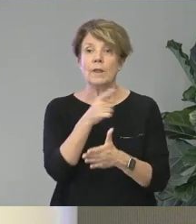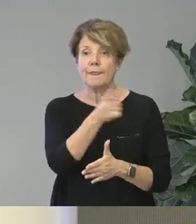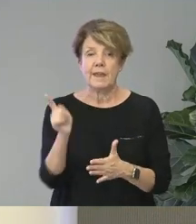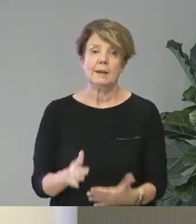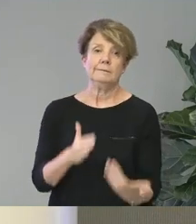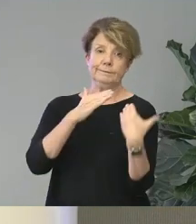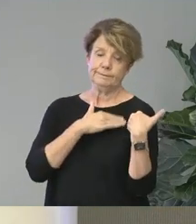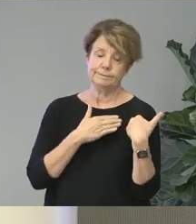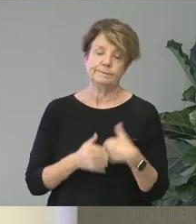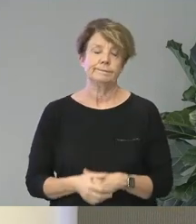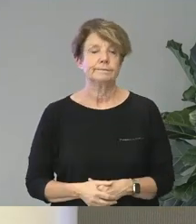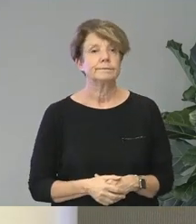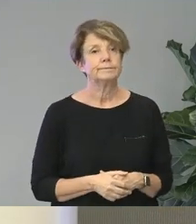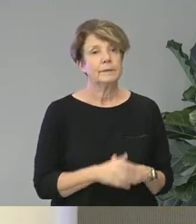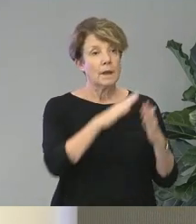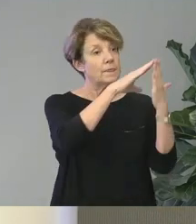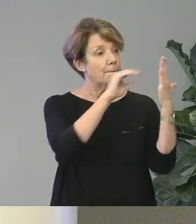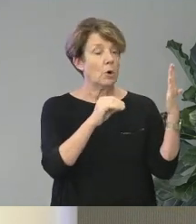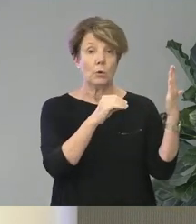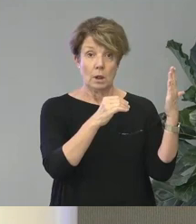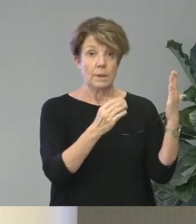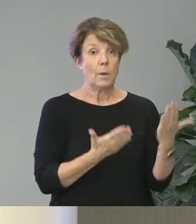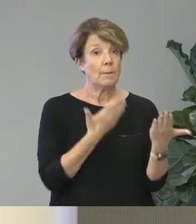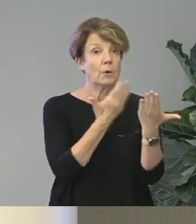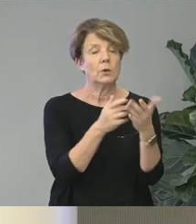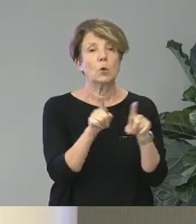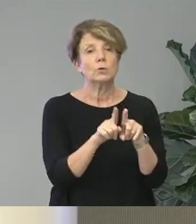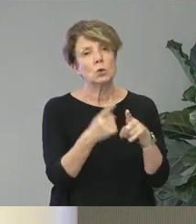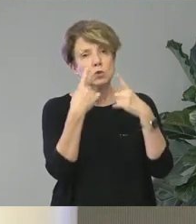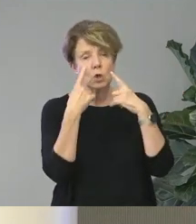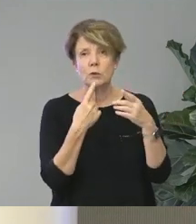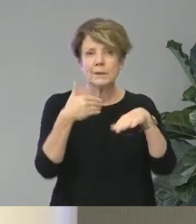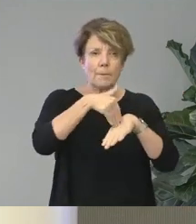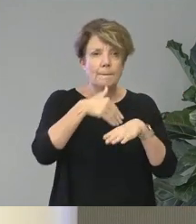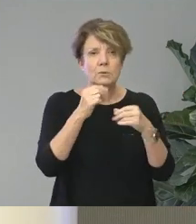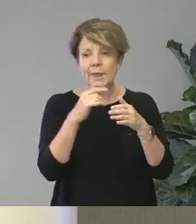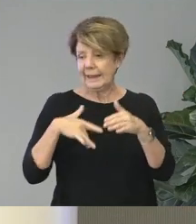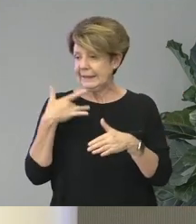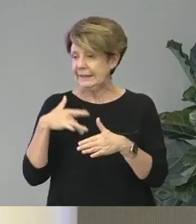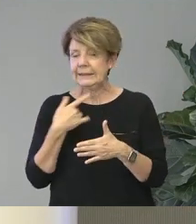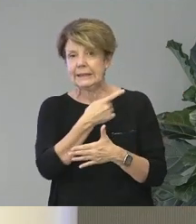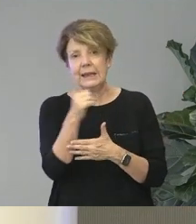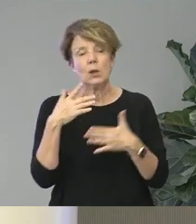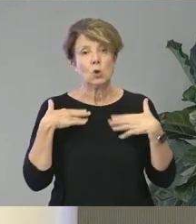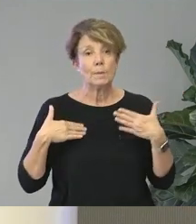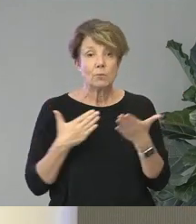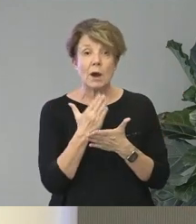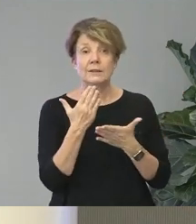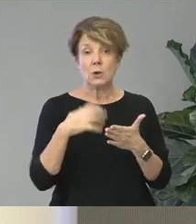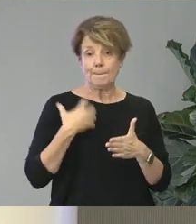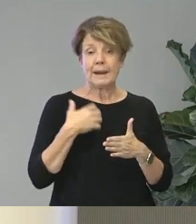The proposed model also addresses the deficiencies of the existing human rights complaints pathway